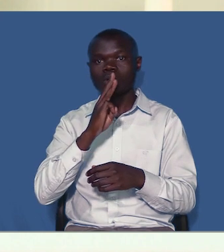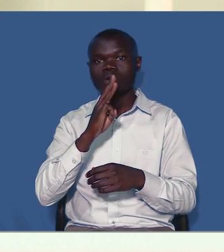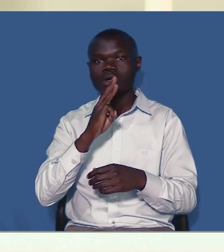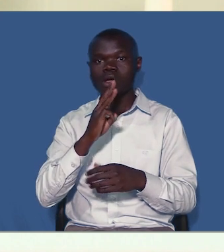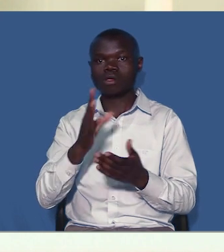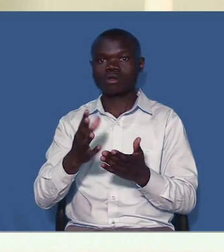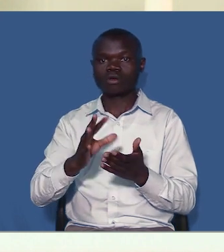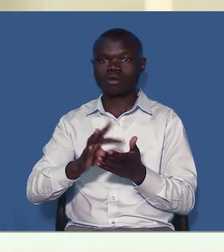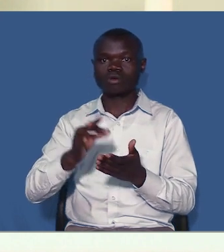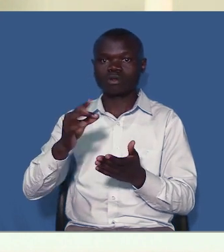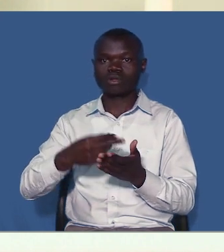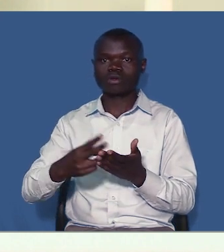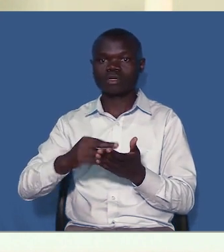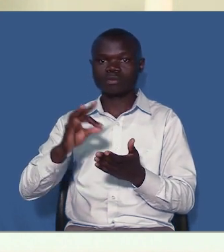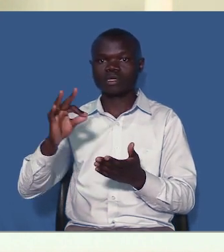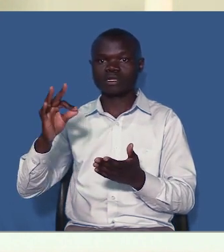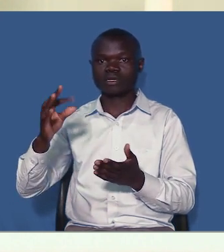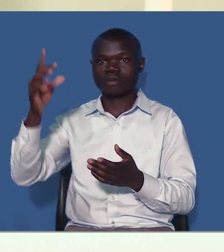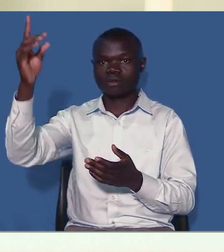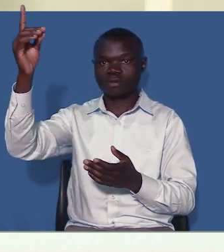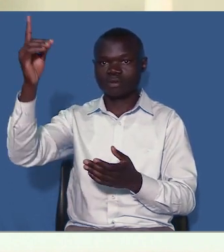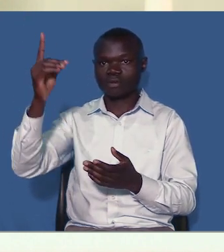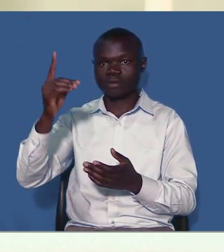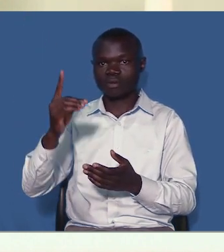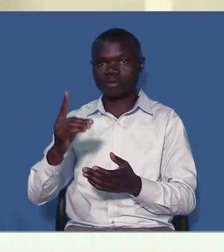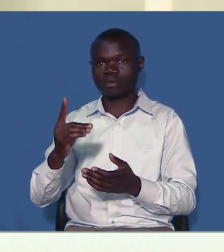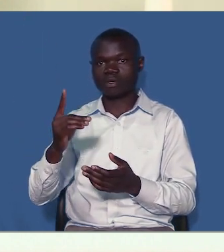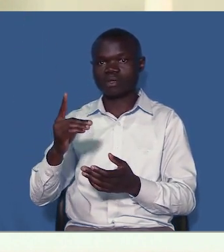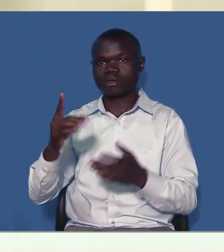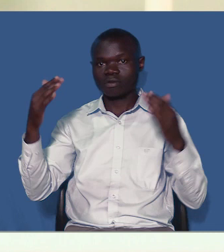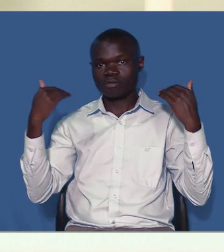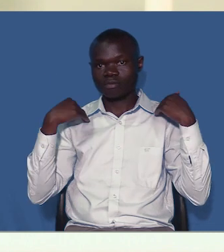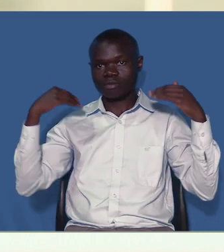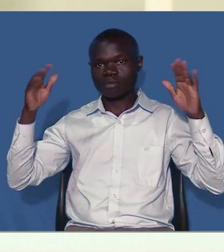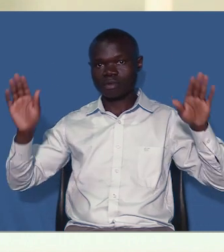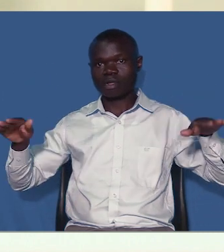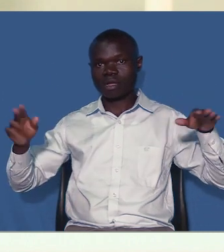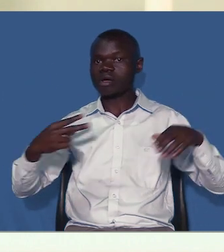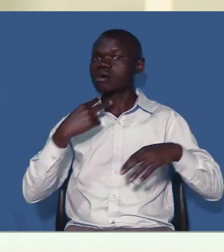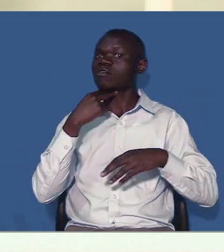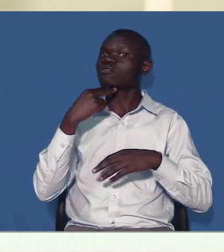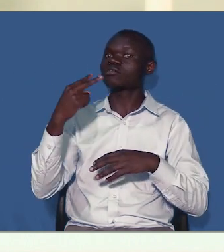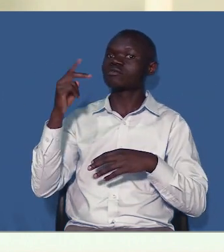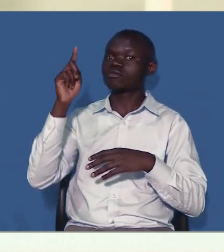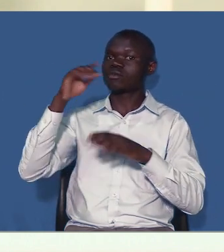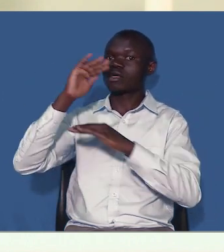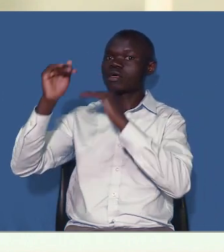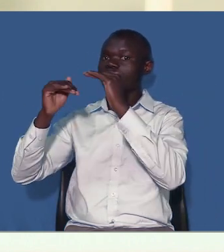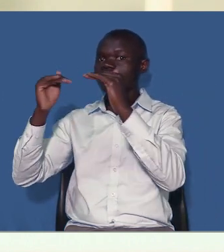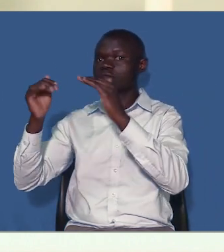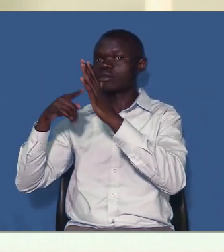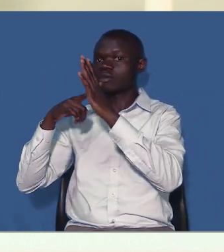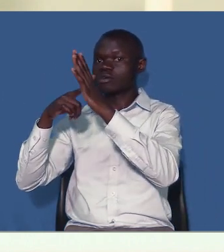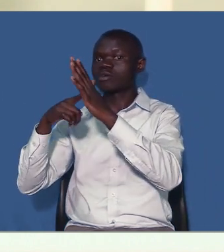the form of a dove. And a voice from heaven representing God the Father declared that